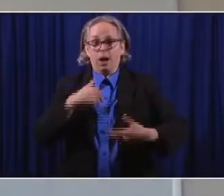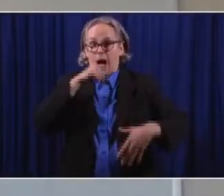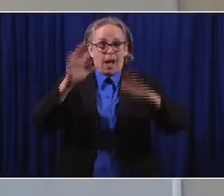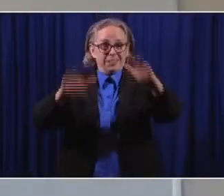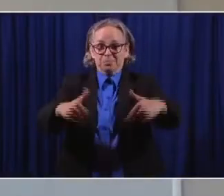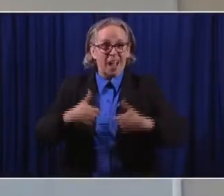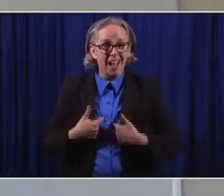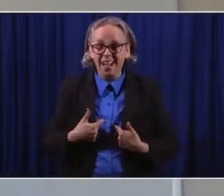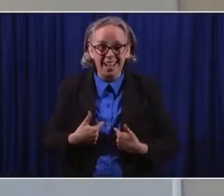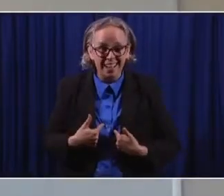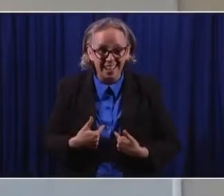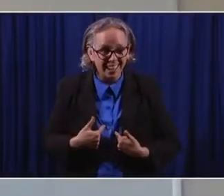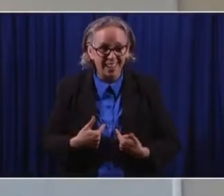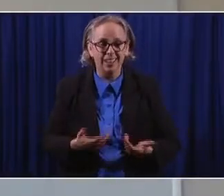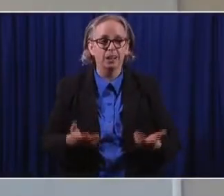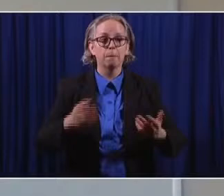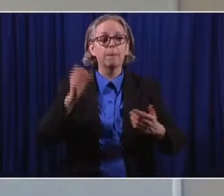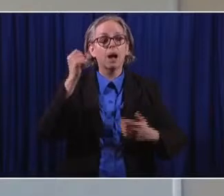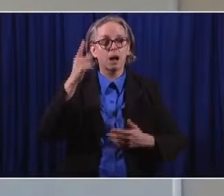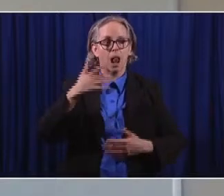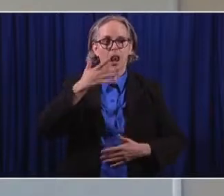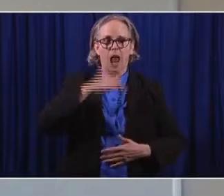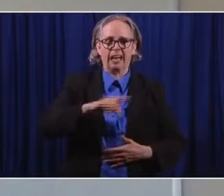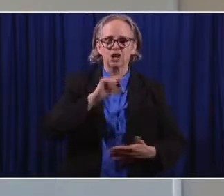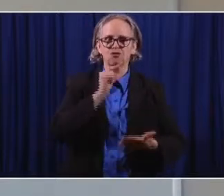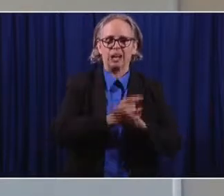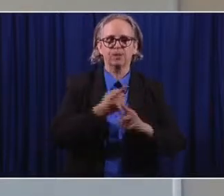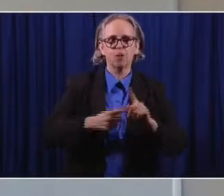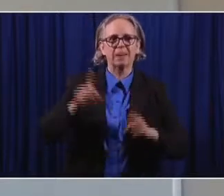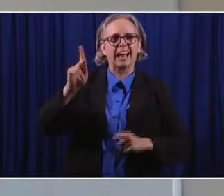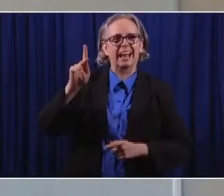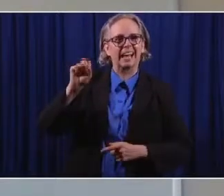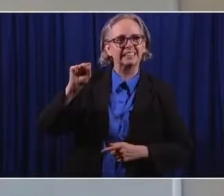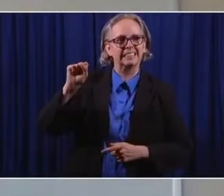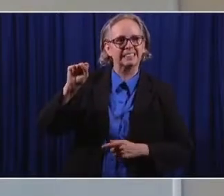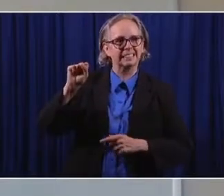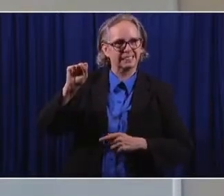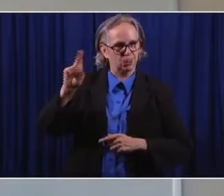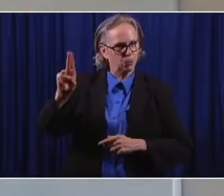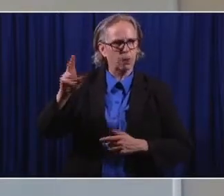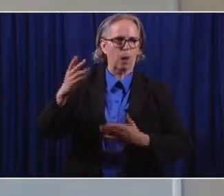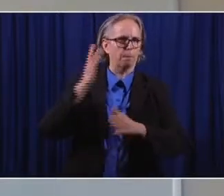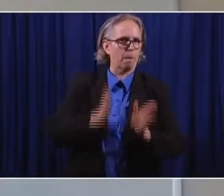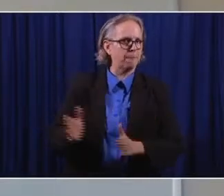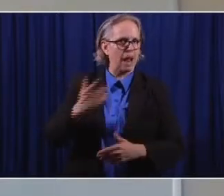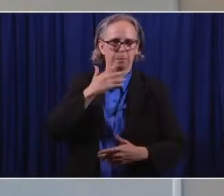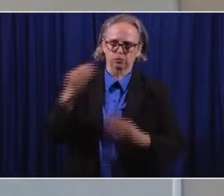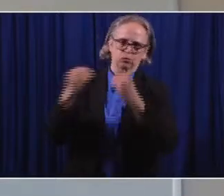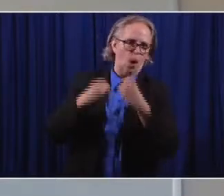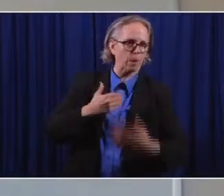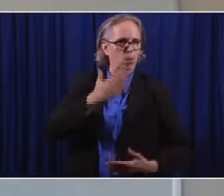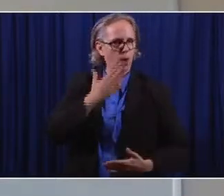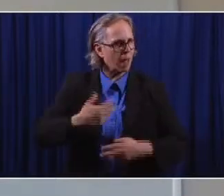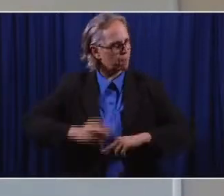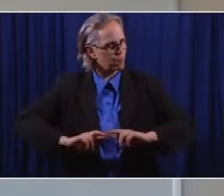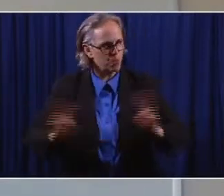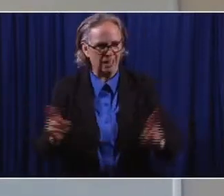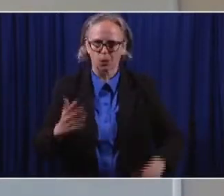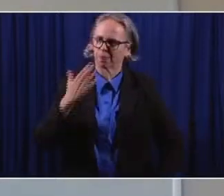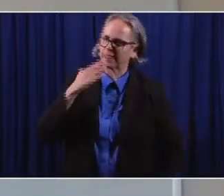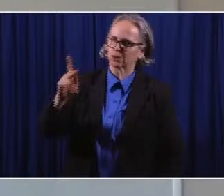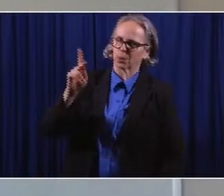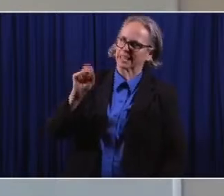State got my mindset right, and I'm ready for anything coming out of there. So I can attribute that to them. As for